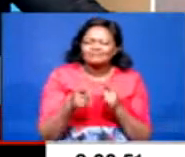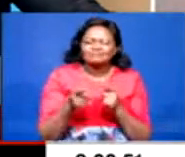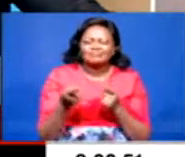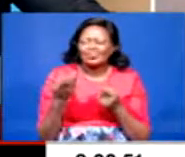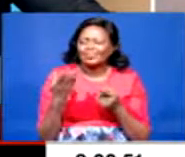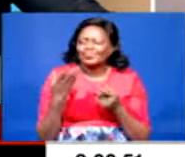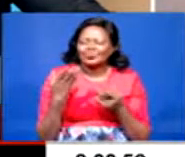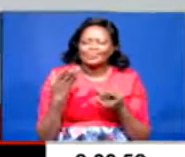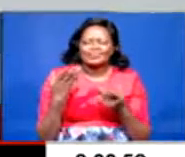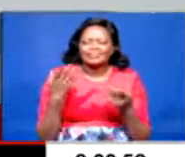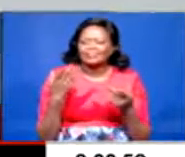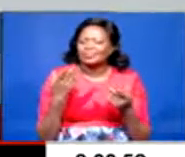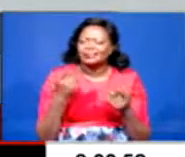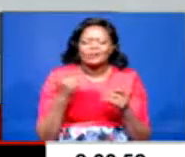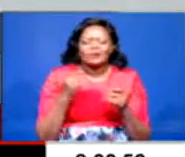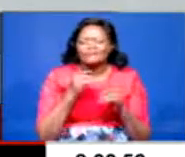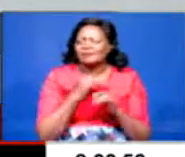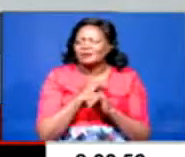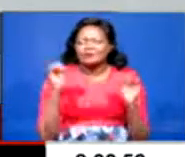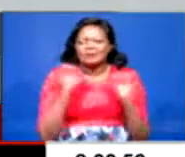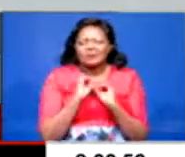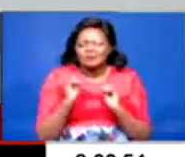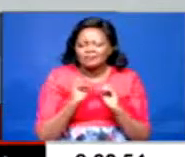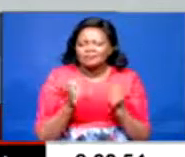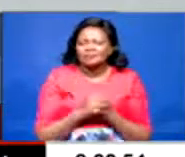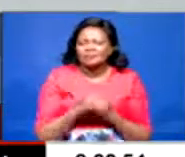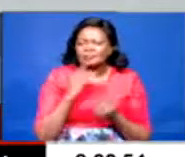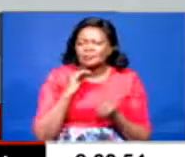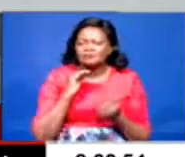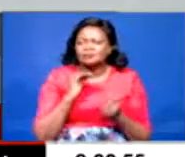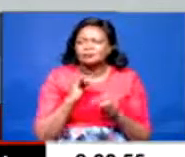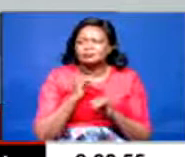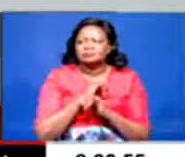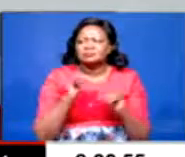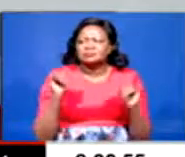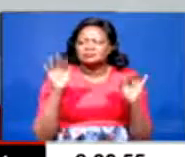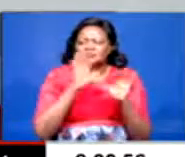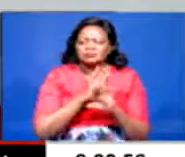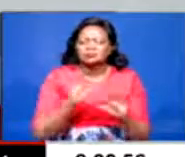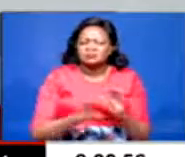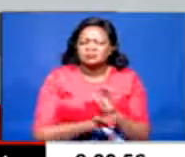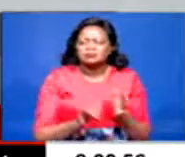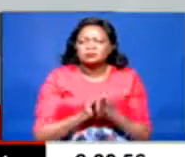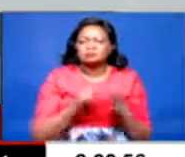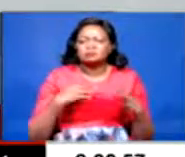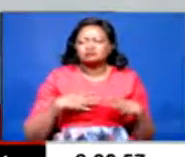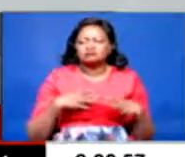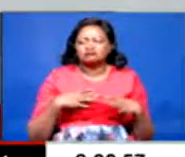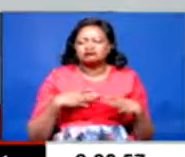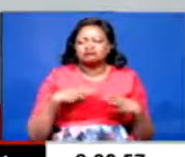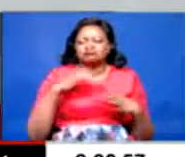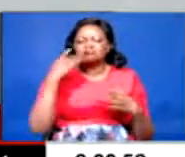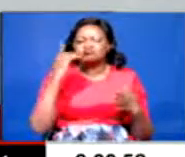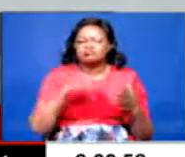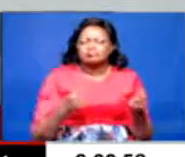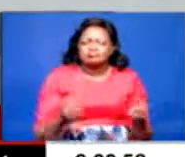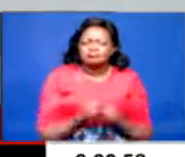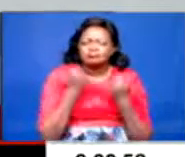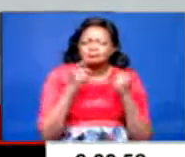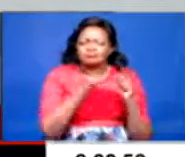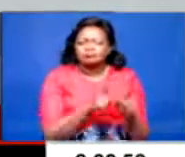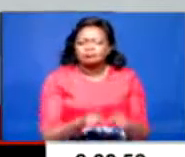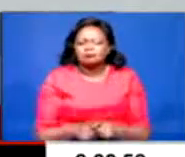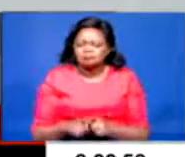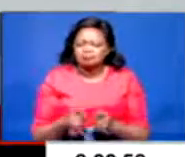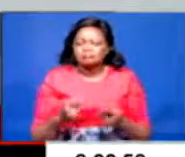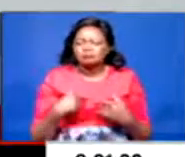are clear in their communication, it will even help clear up some of the things that people were wondering, how is this going to happen? So even in coming up the